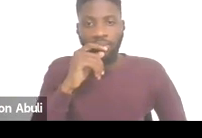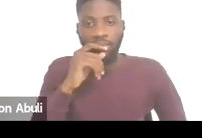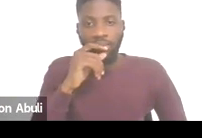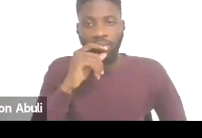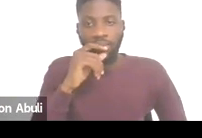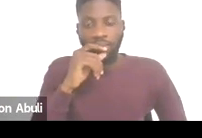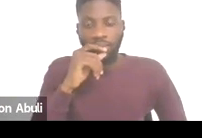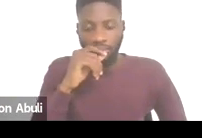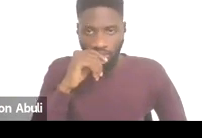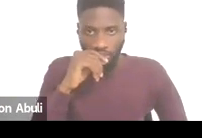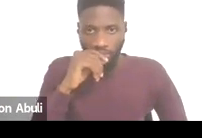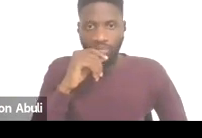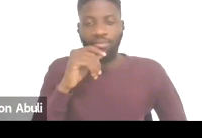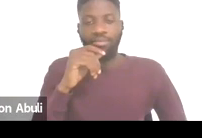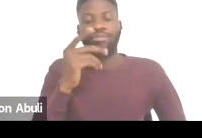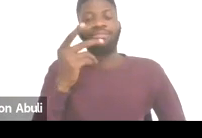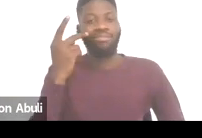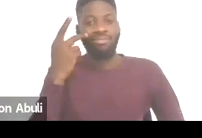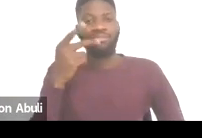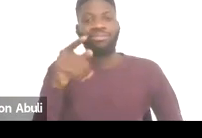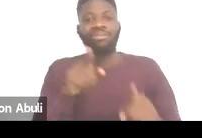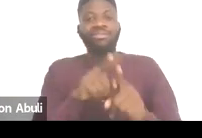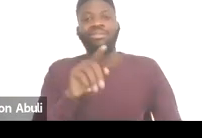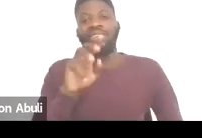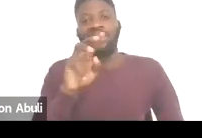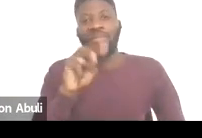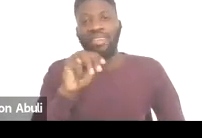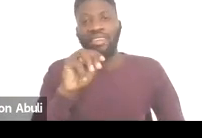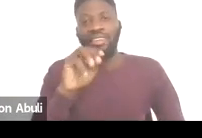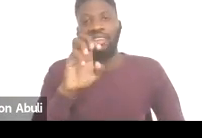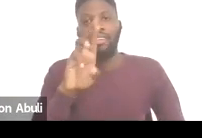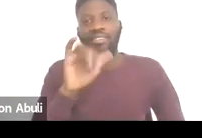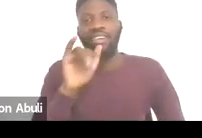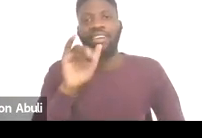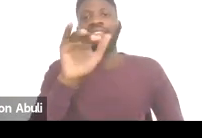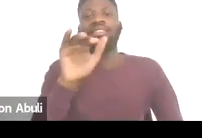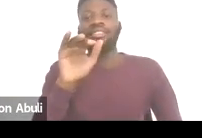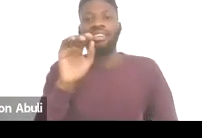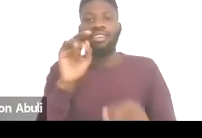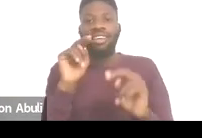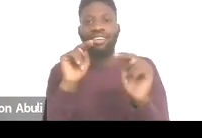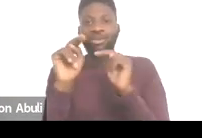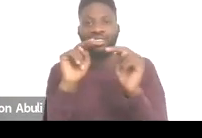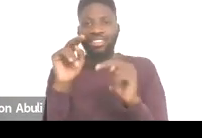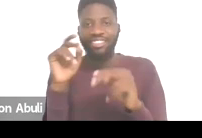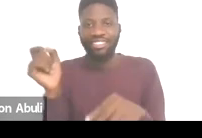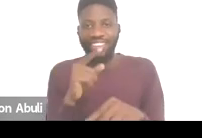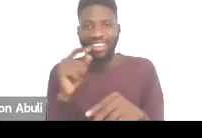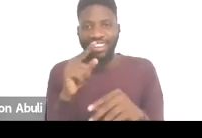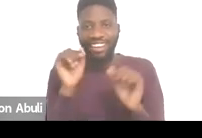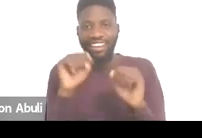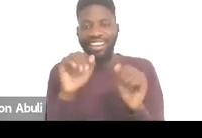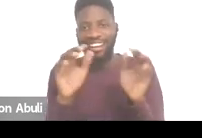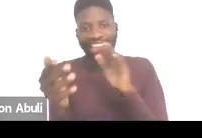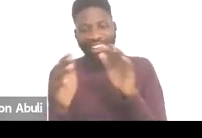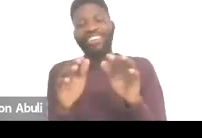Okay, I can see Mercy is also asking how they can negotiate for salary. Mercy, we will get